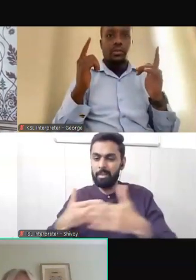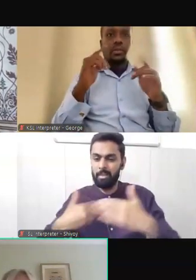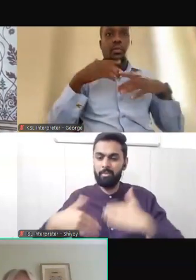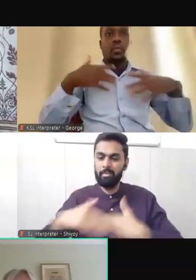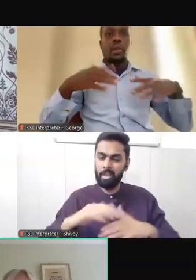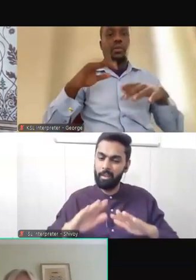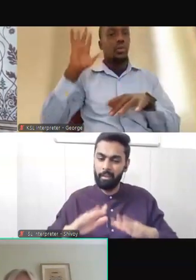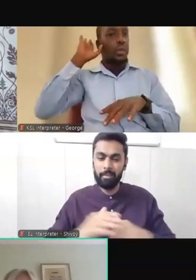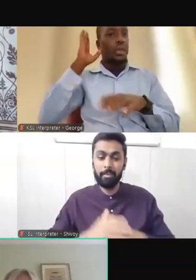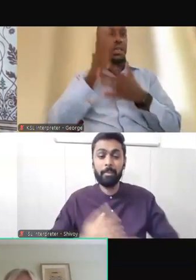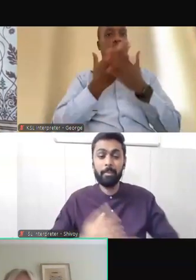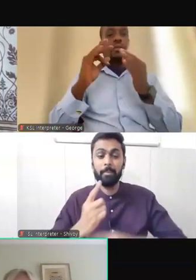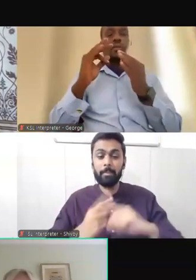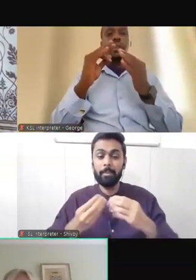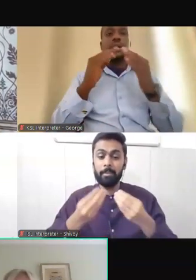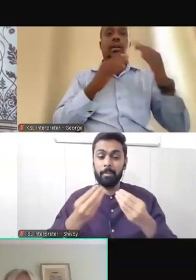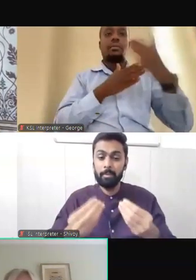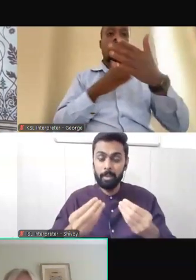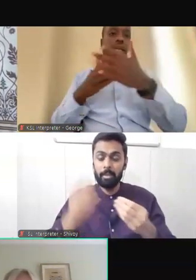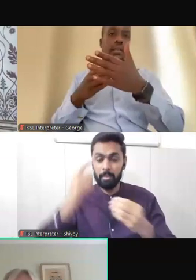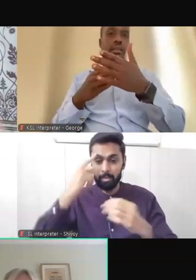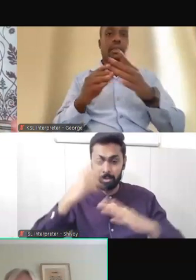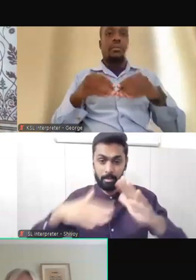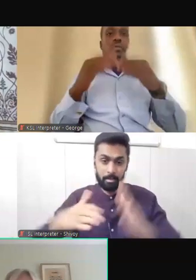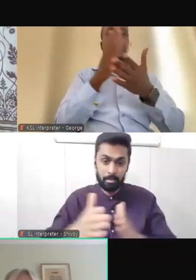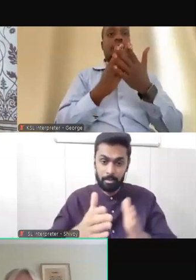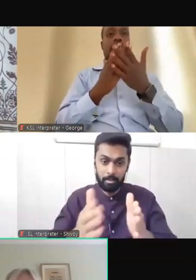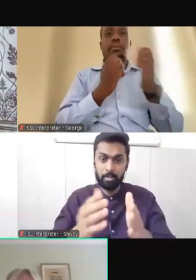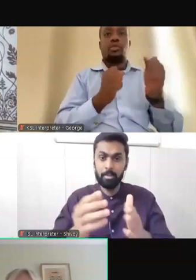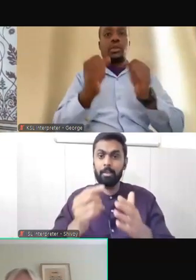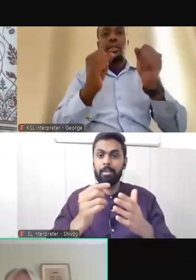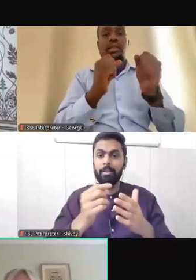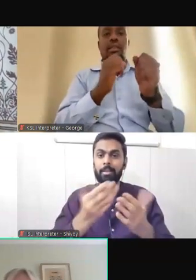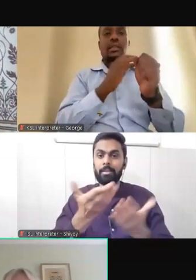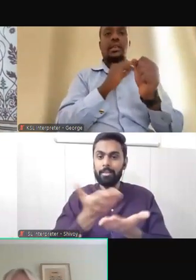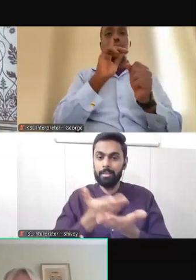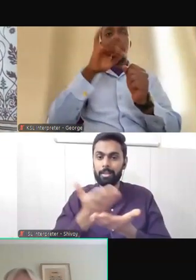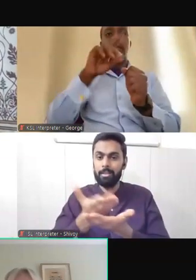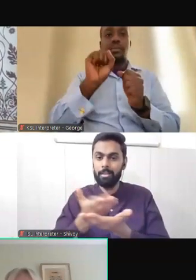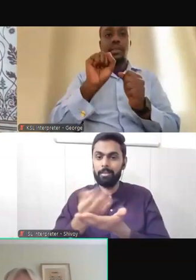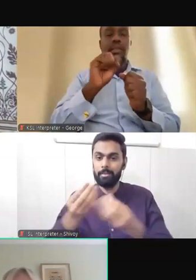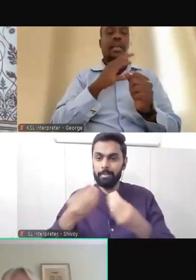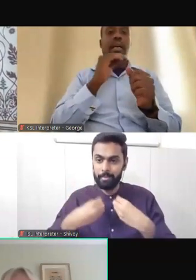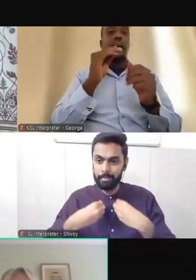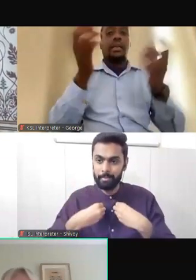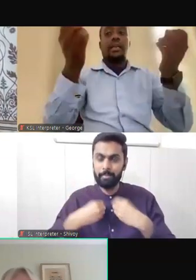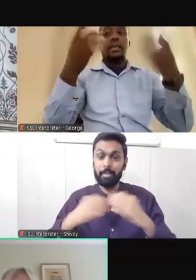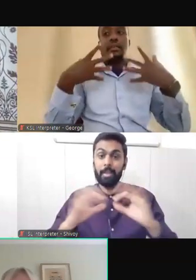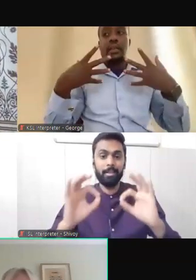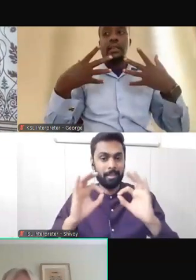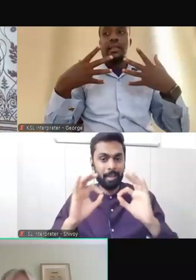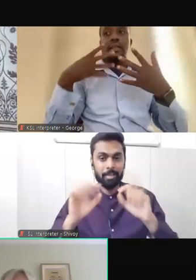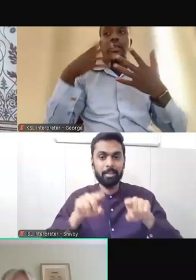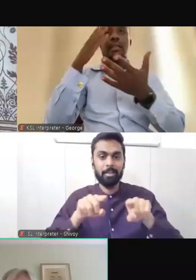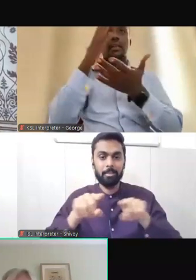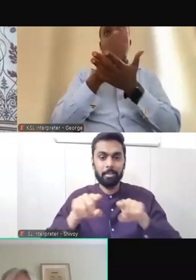then providing some strategies and some tips, and then actually giving us a really nice example